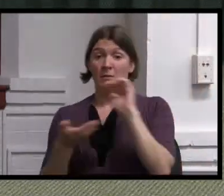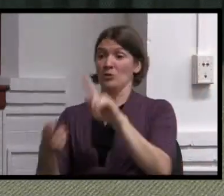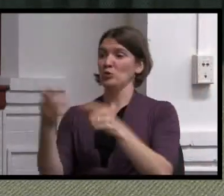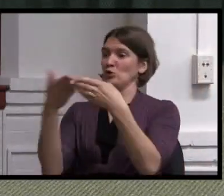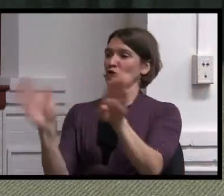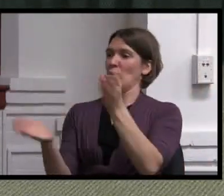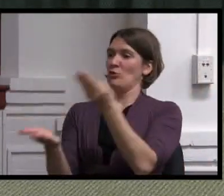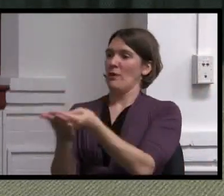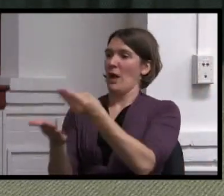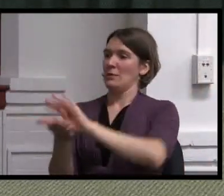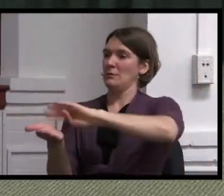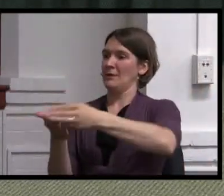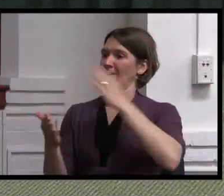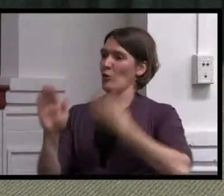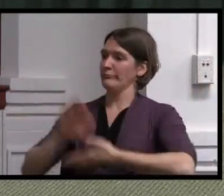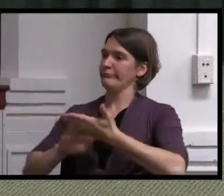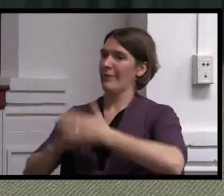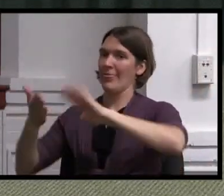an additional